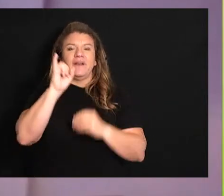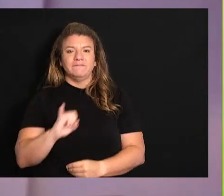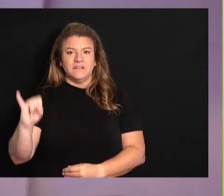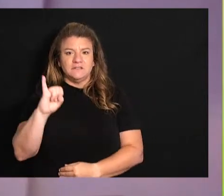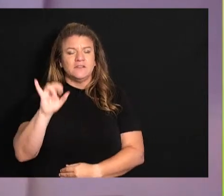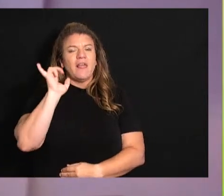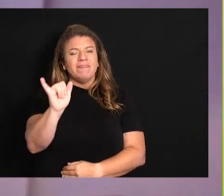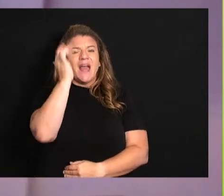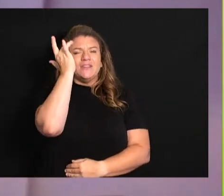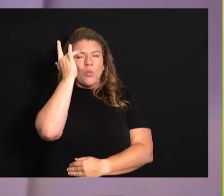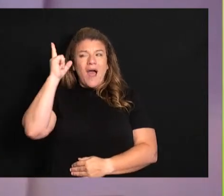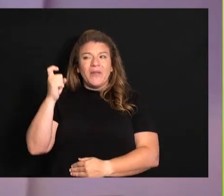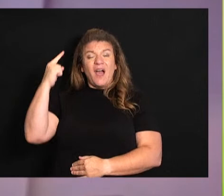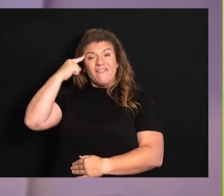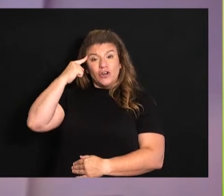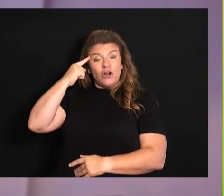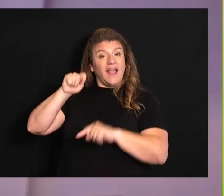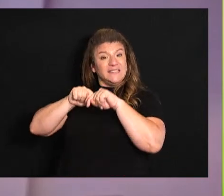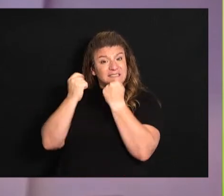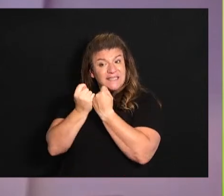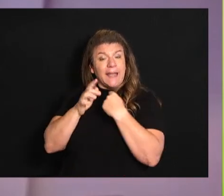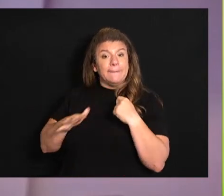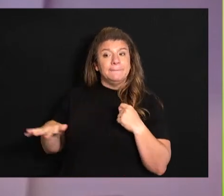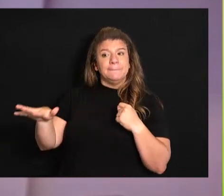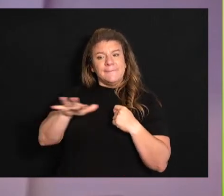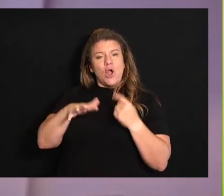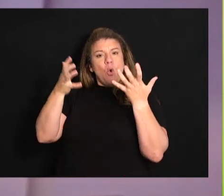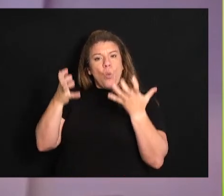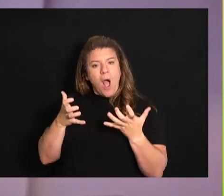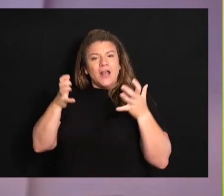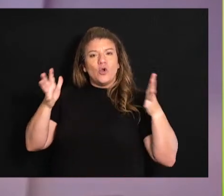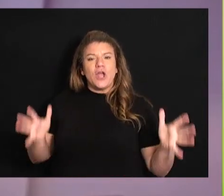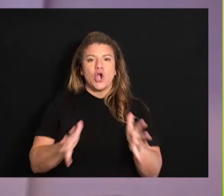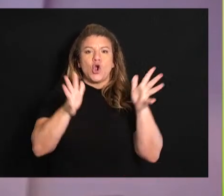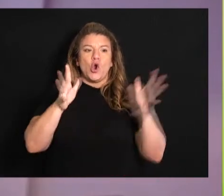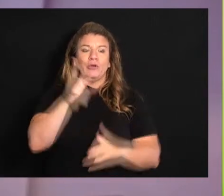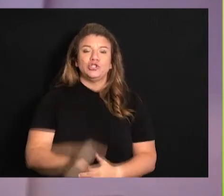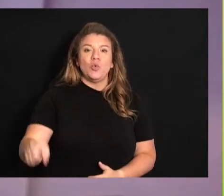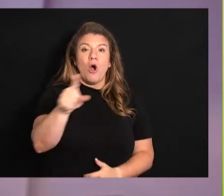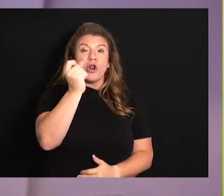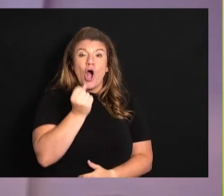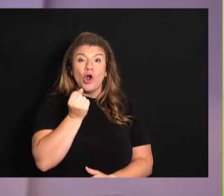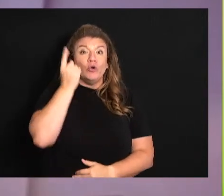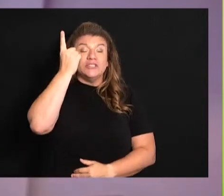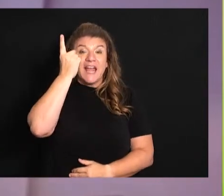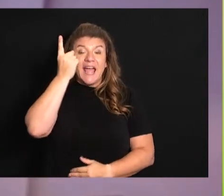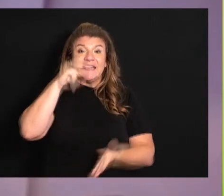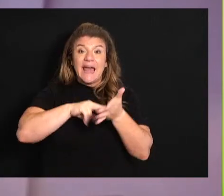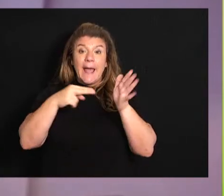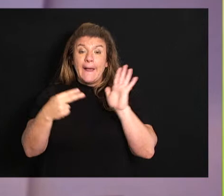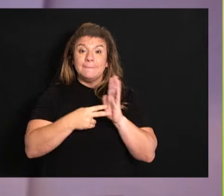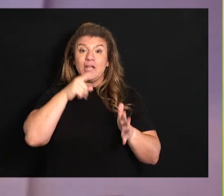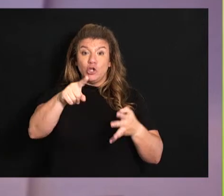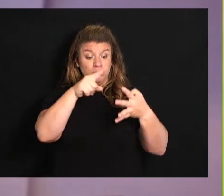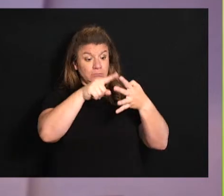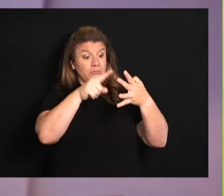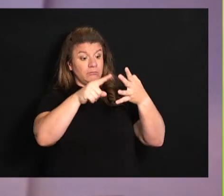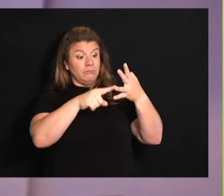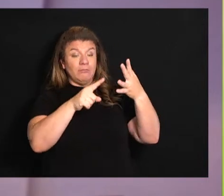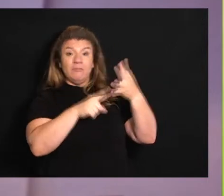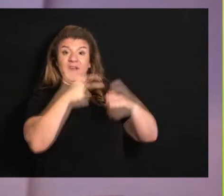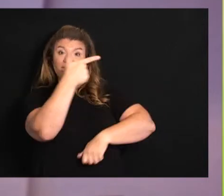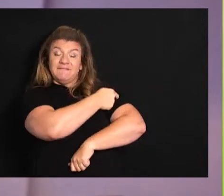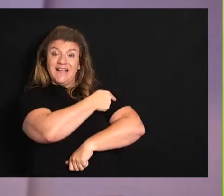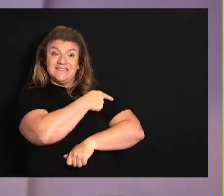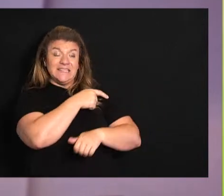are, about trying to help people see that staying up to date with the vaccines is absolutely the